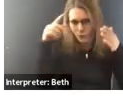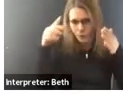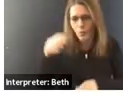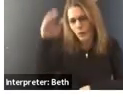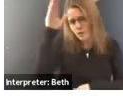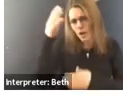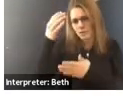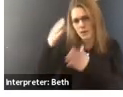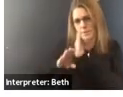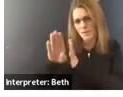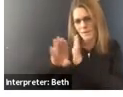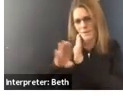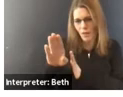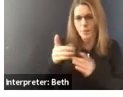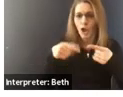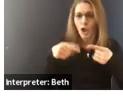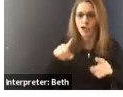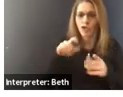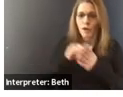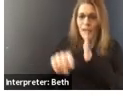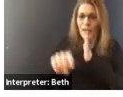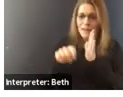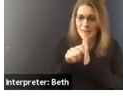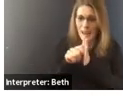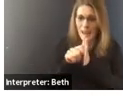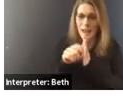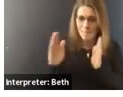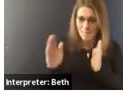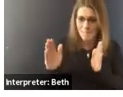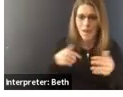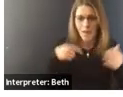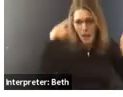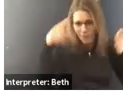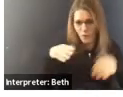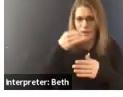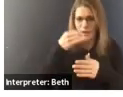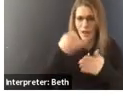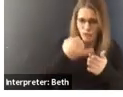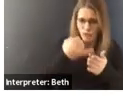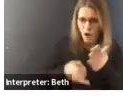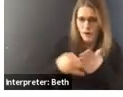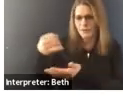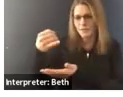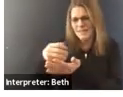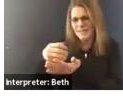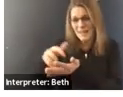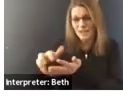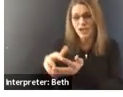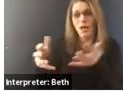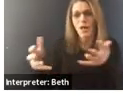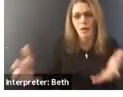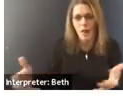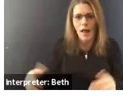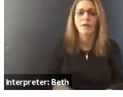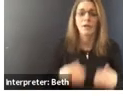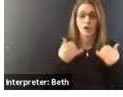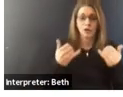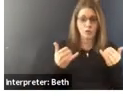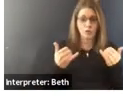and sketching a lot. But I think there are some critical things that I'll touch on